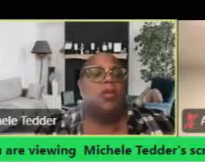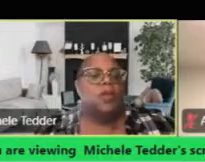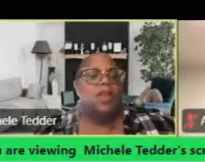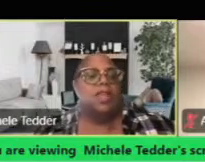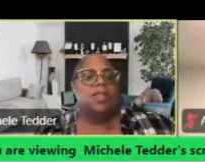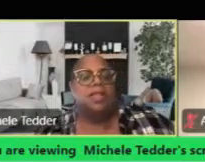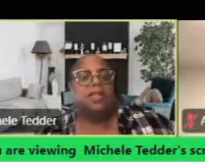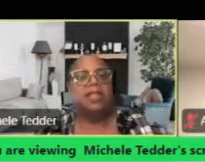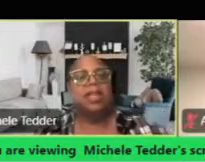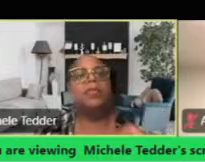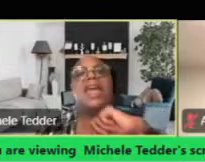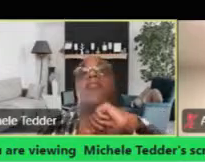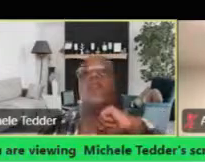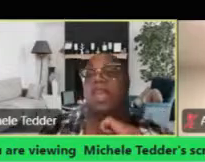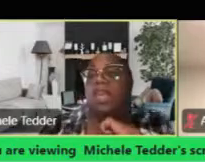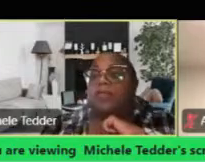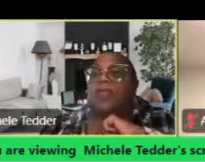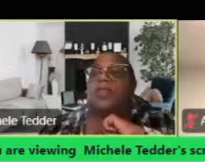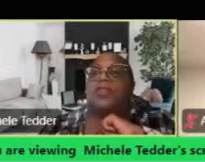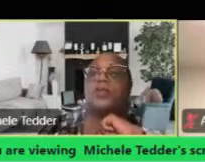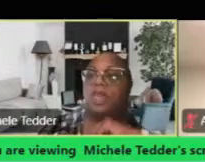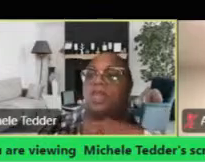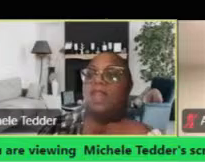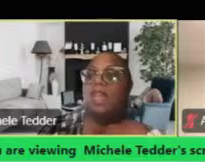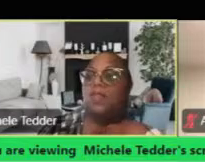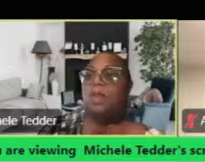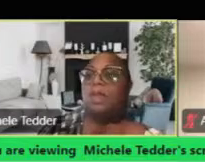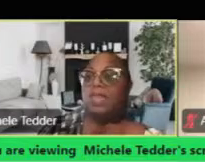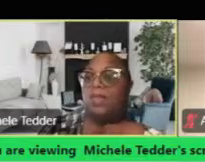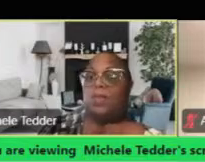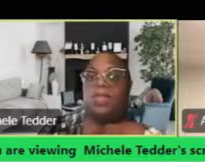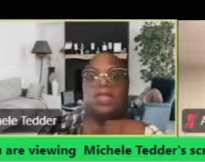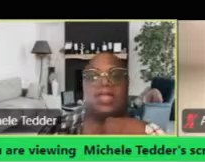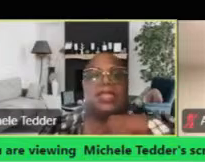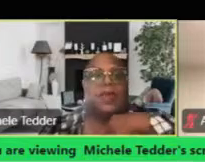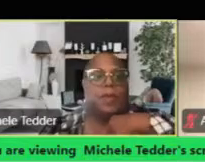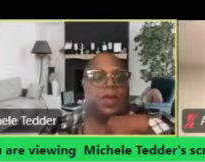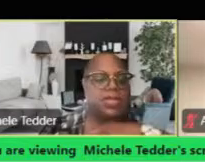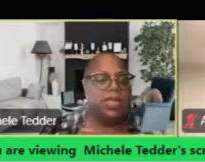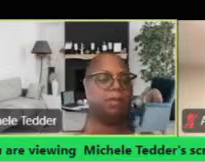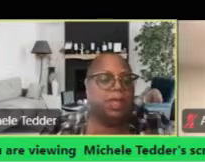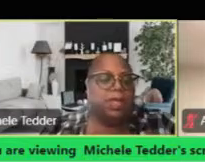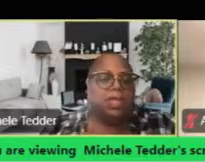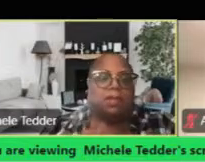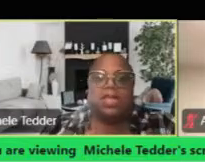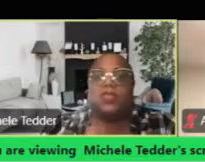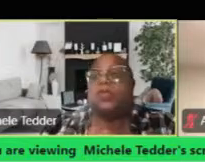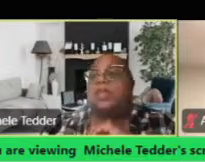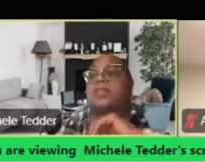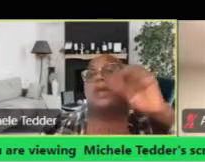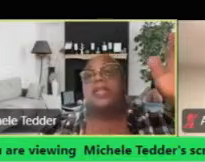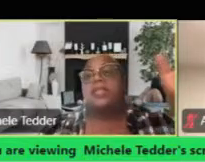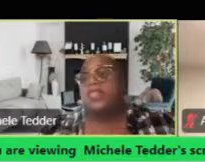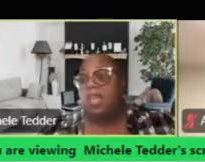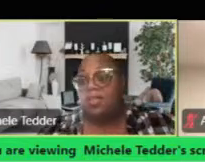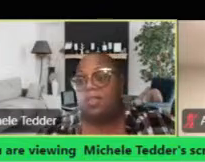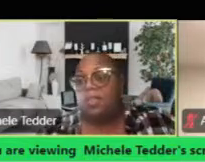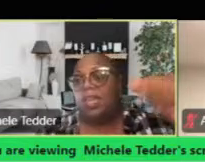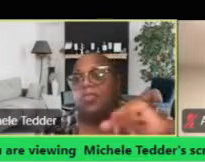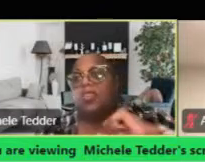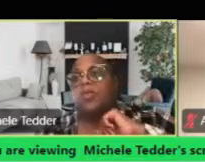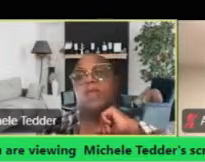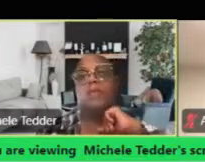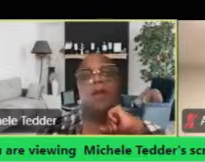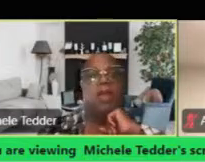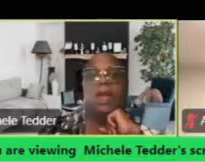story, or to help to advocate for those who are in your life who may be living with the disease of obesity. So my story goes back to childhood.